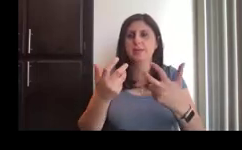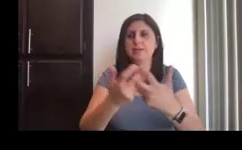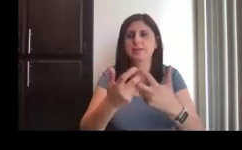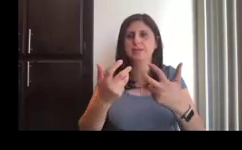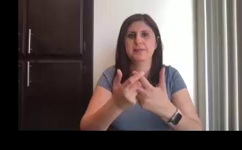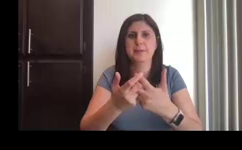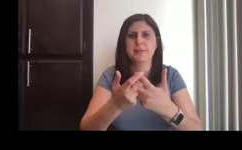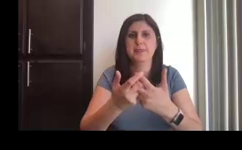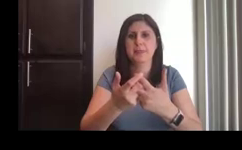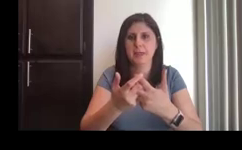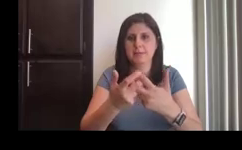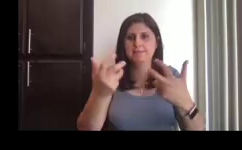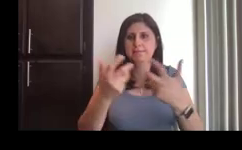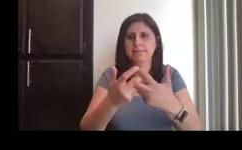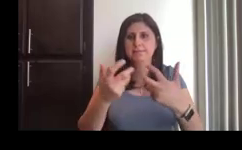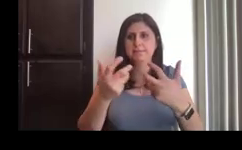Roommate.